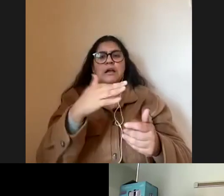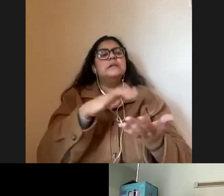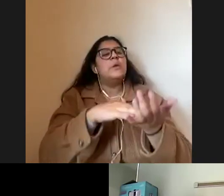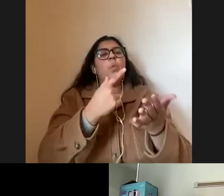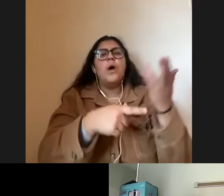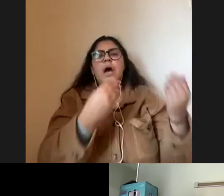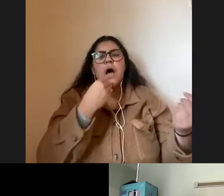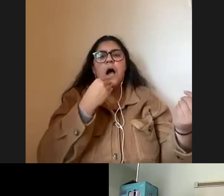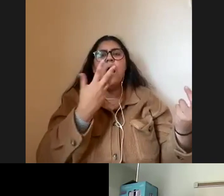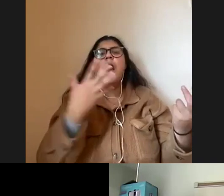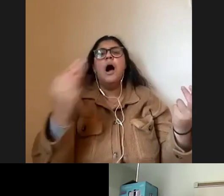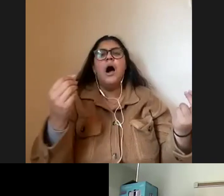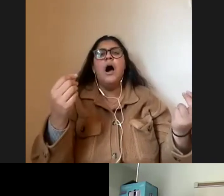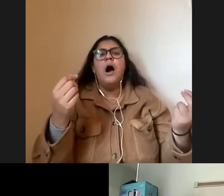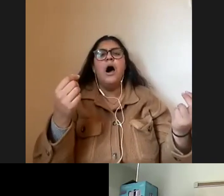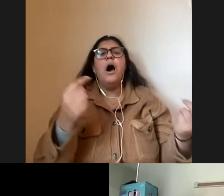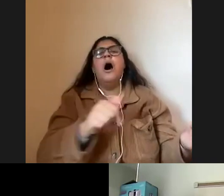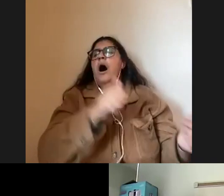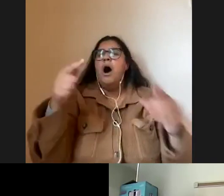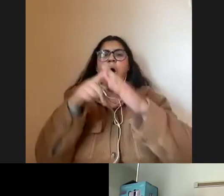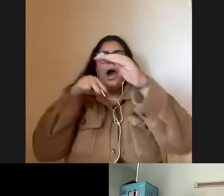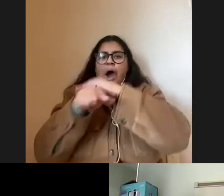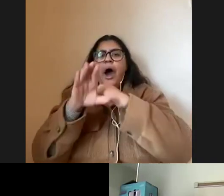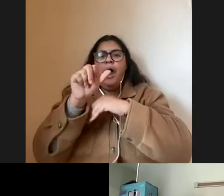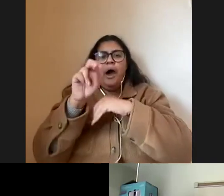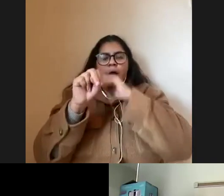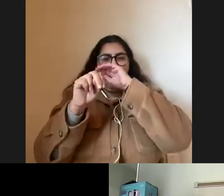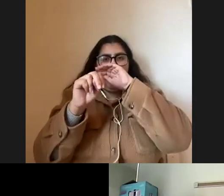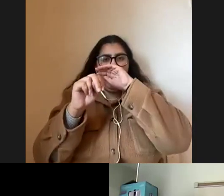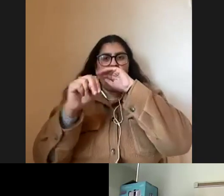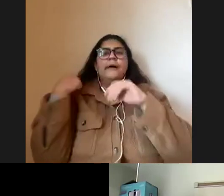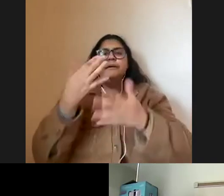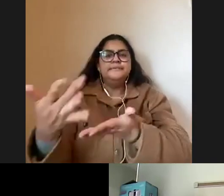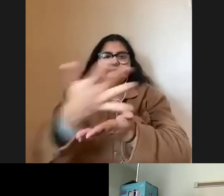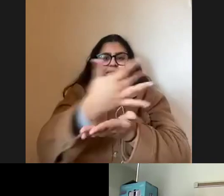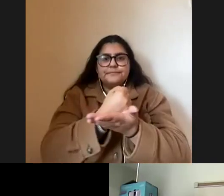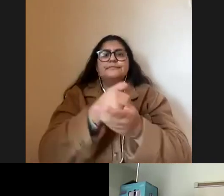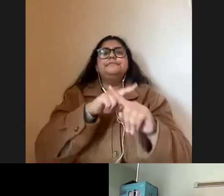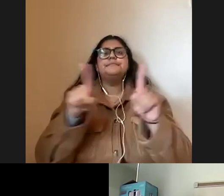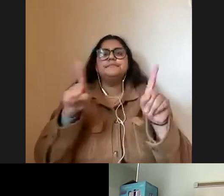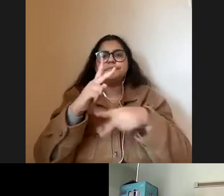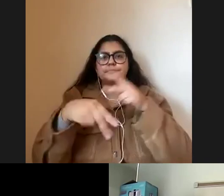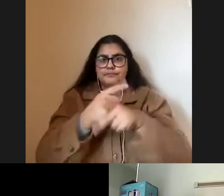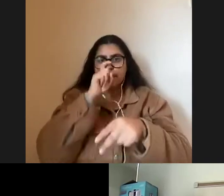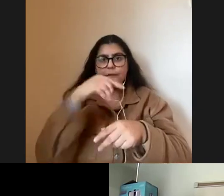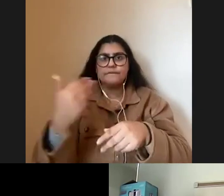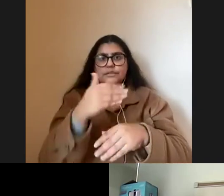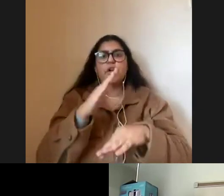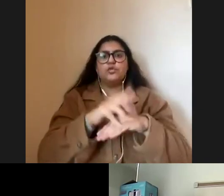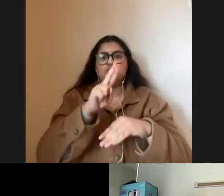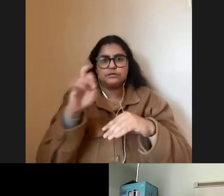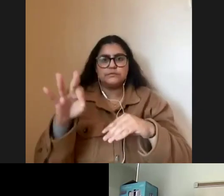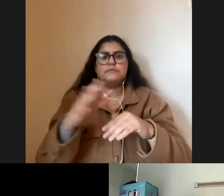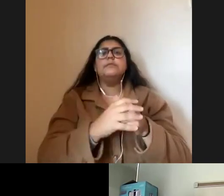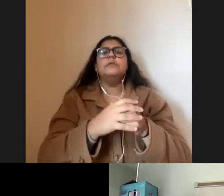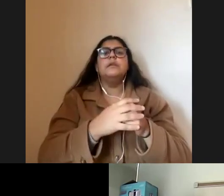and also ship them back for CT scanning. So yeah, we had just basically collected a bunch of parrotfish off the reef, and we also